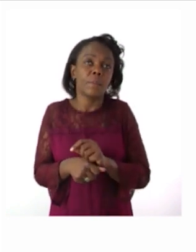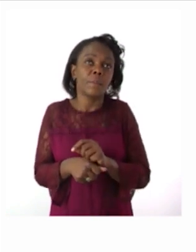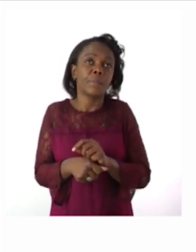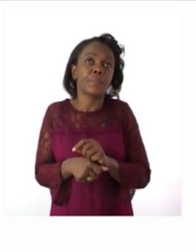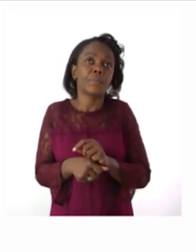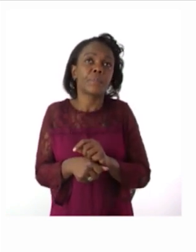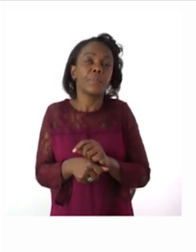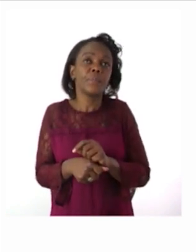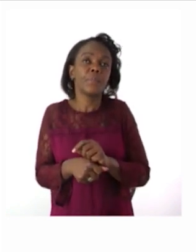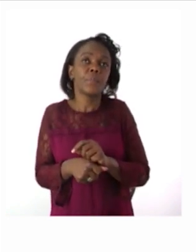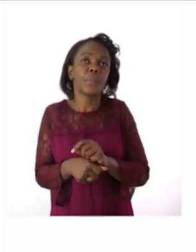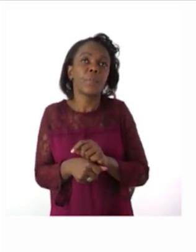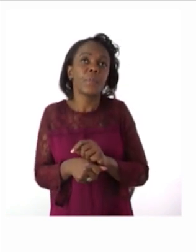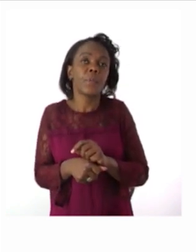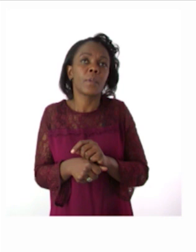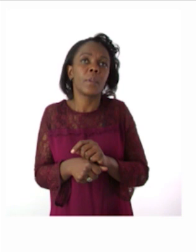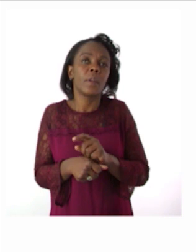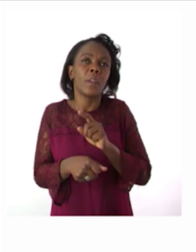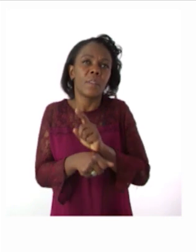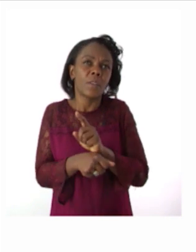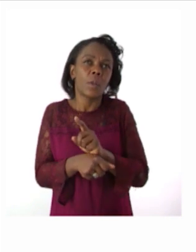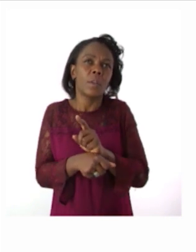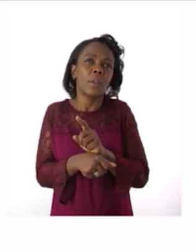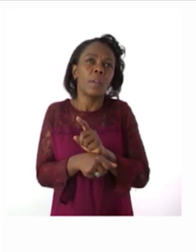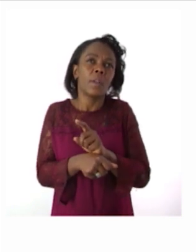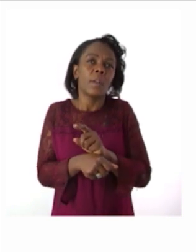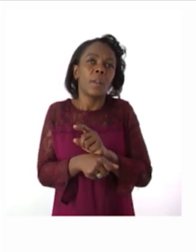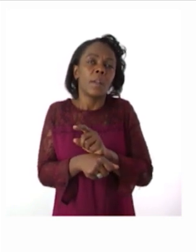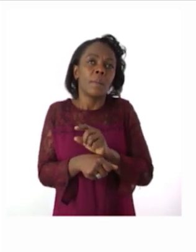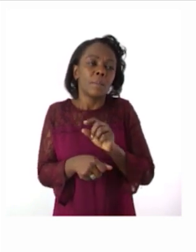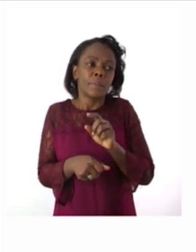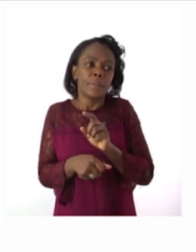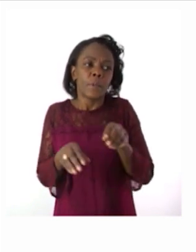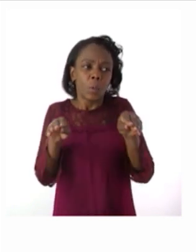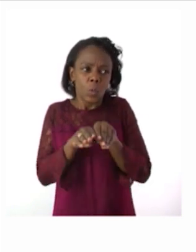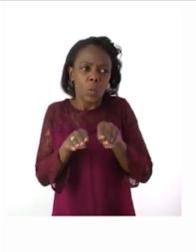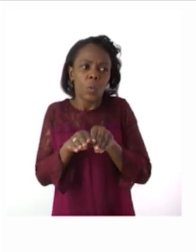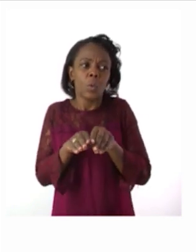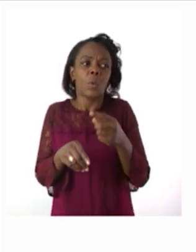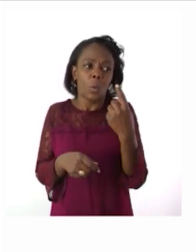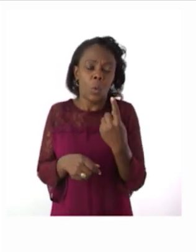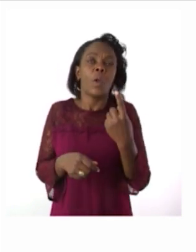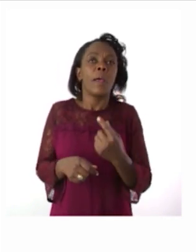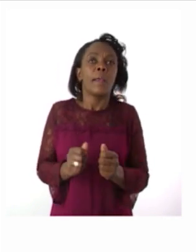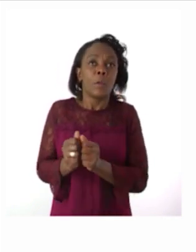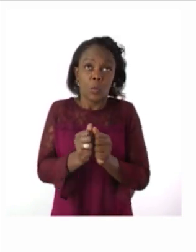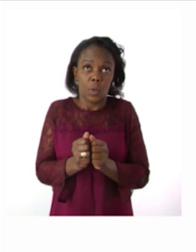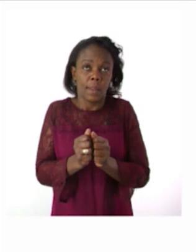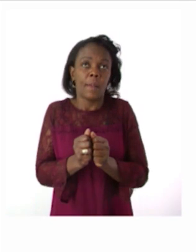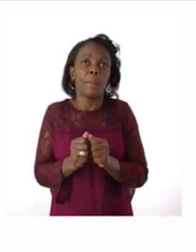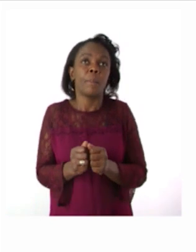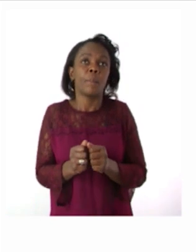one for you, and the rest you can try them at home, and I'm going to check you tomorrow. All right, number one.